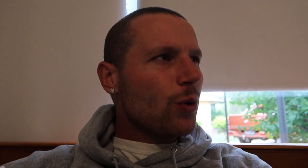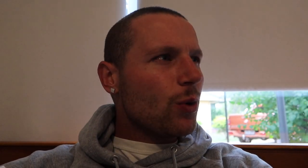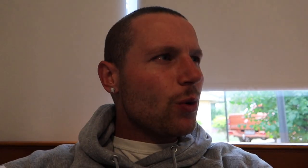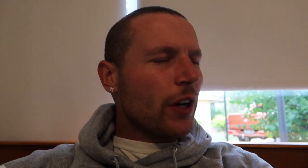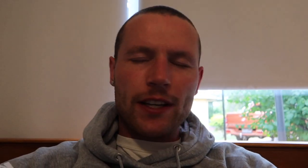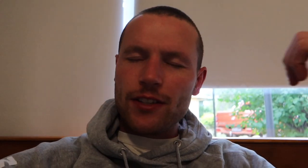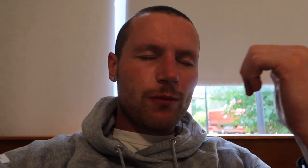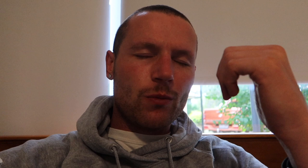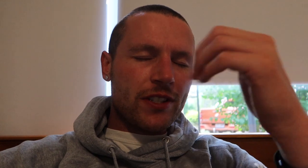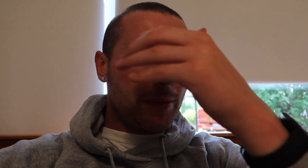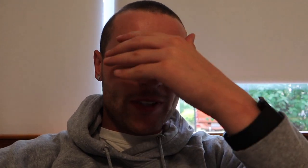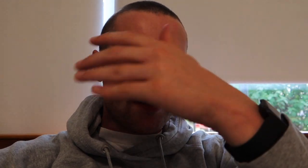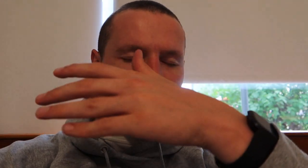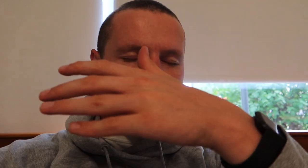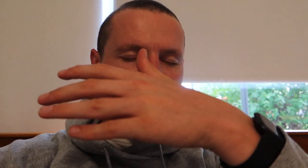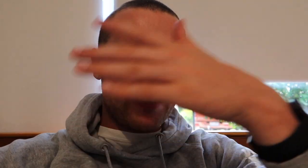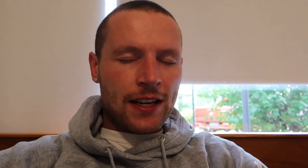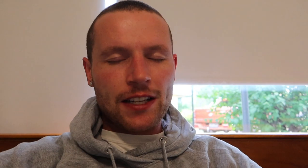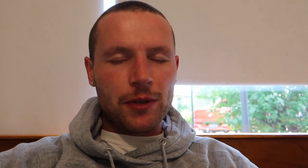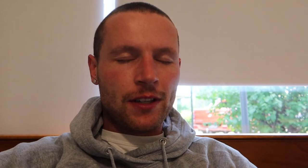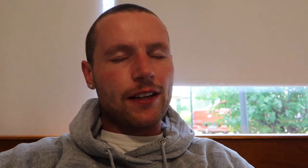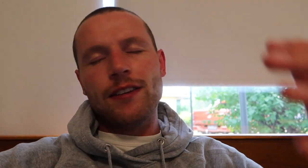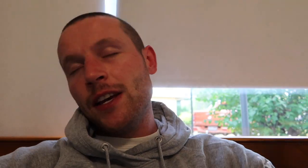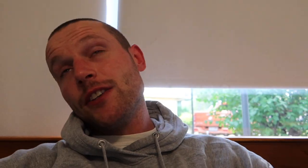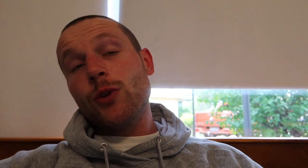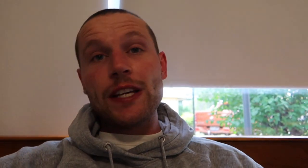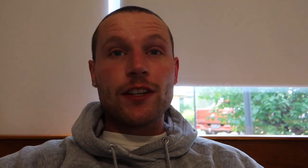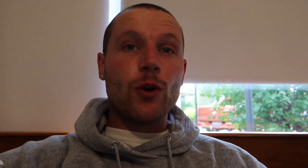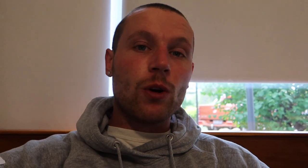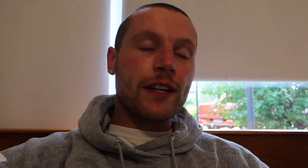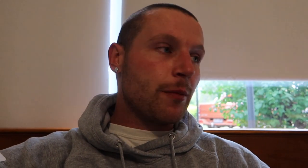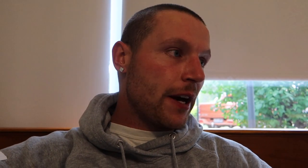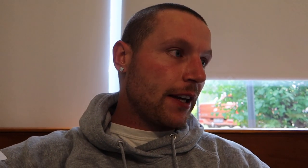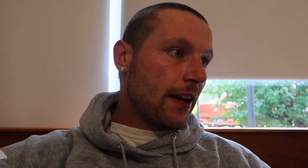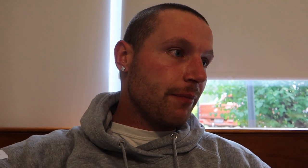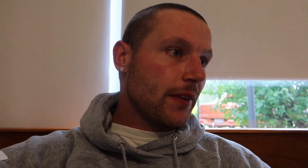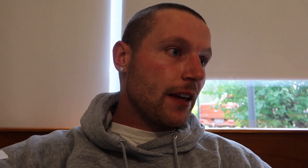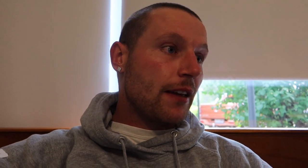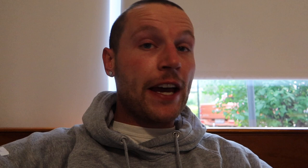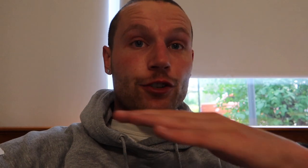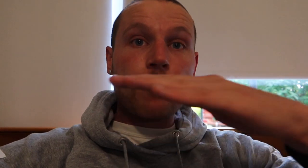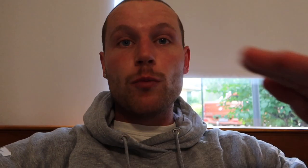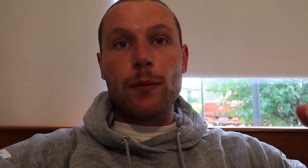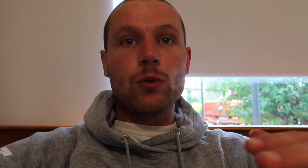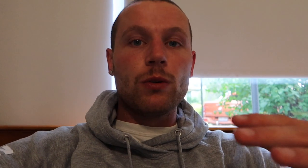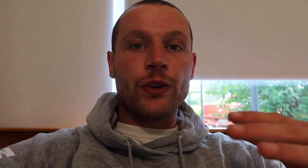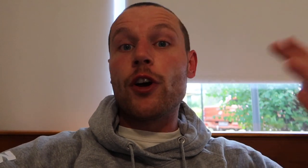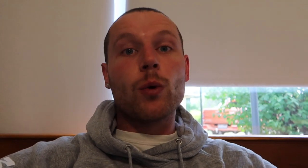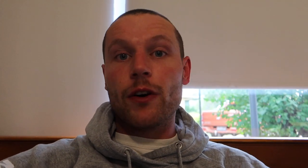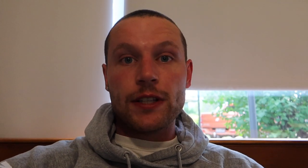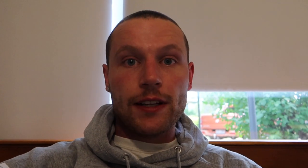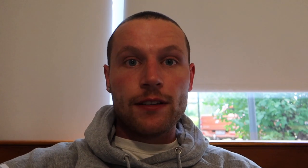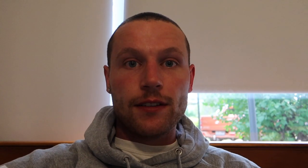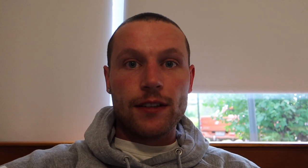to... Okay, so what's happened is, in the last couple of... Like, 2 weeks ago, Auckland had a breakout, that travel bubble with